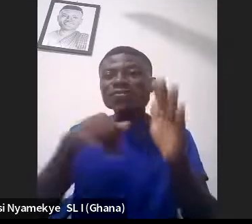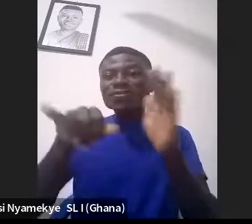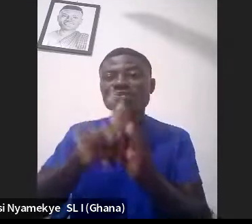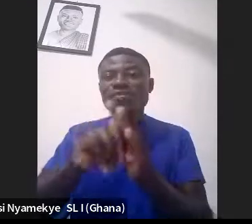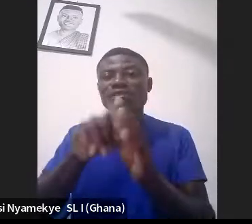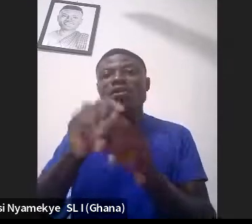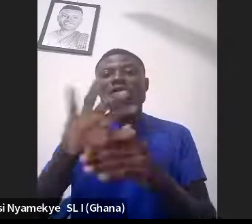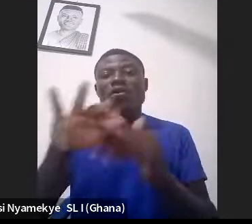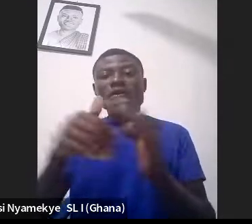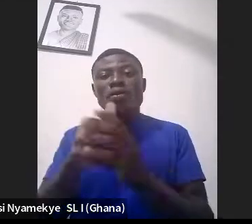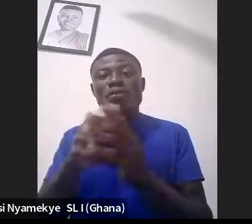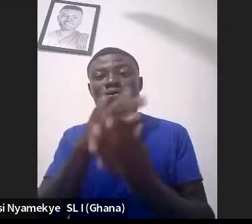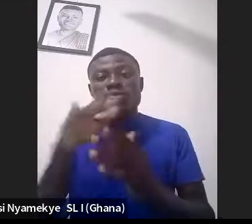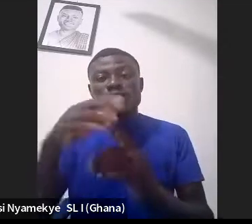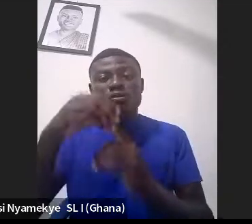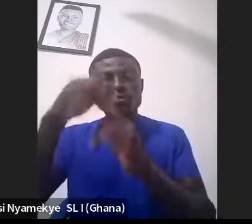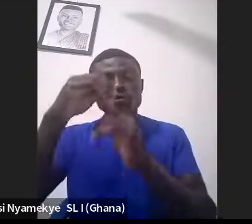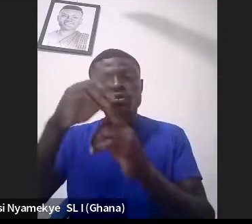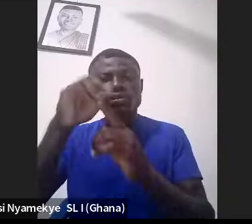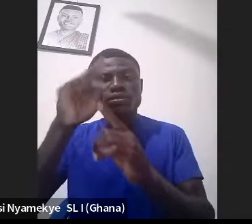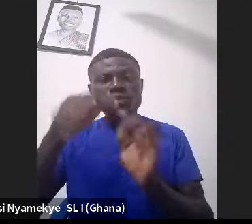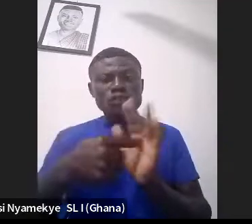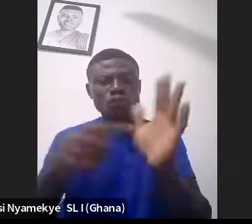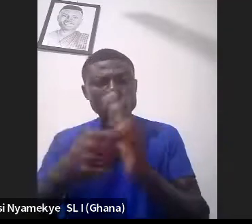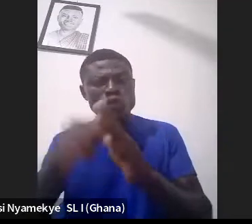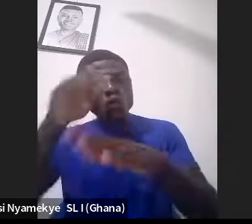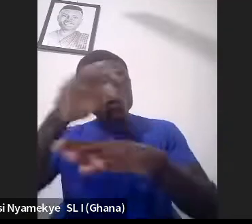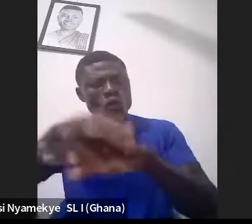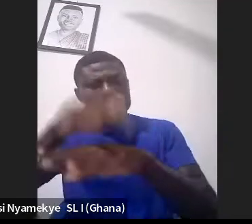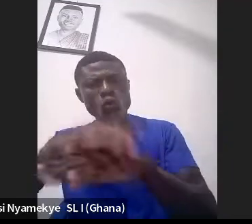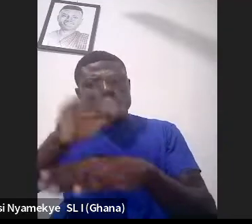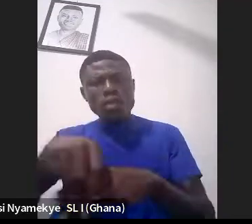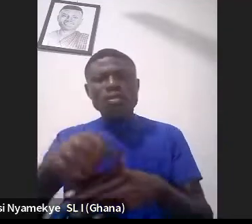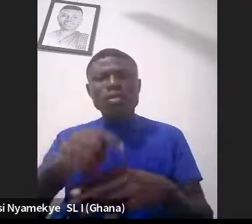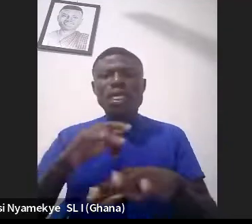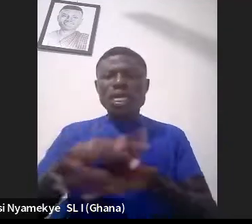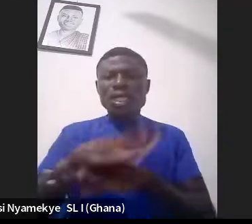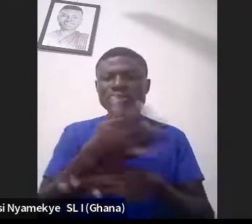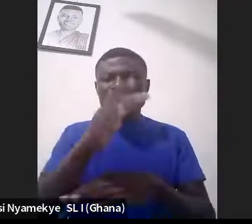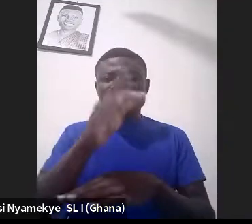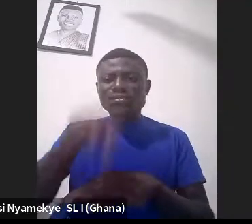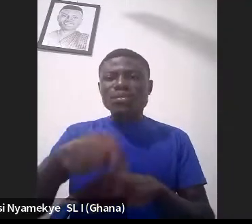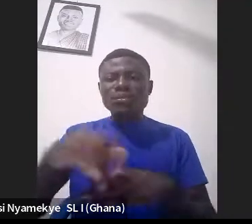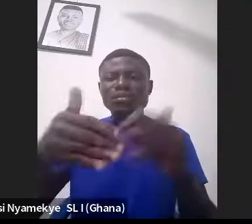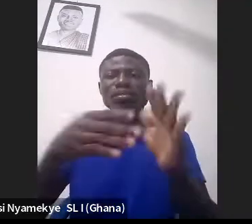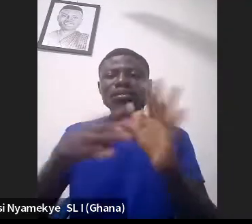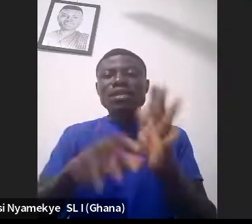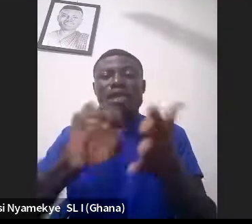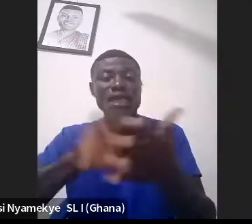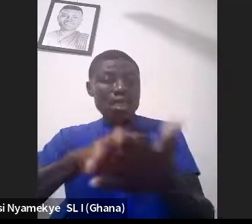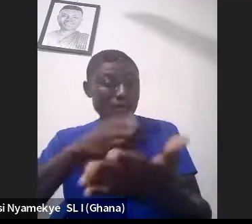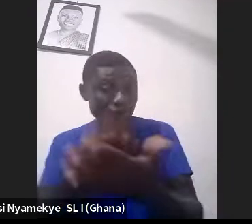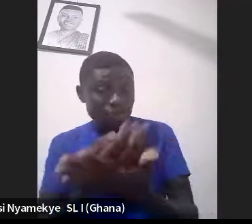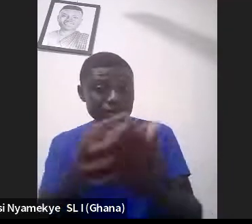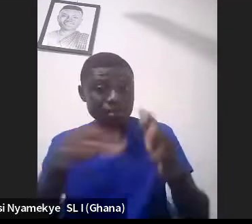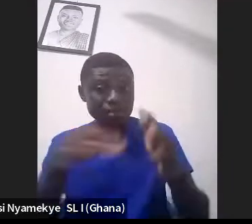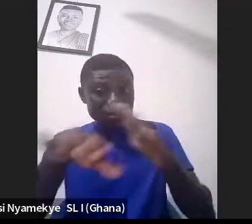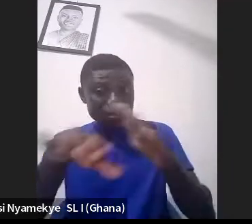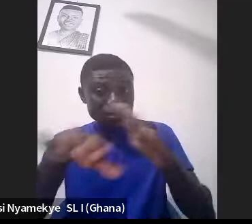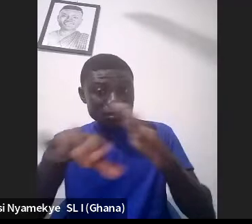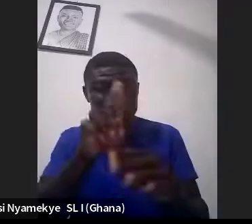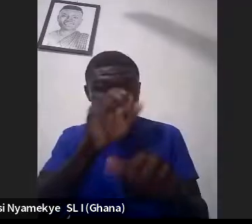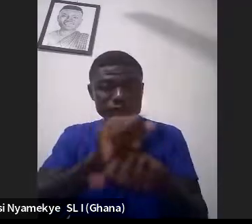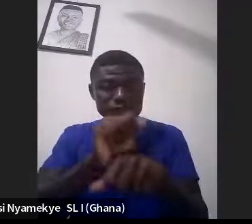especially if you see the signs early on, need early intervention and evidence-based interventions. And it's